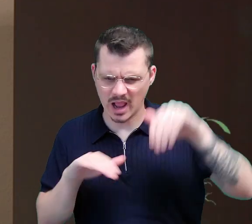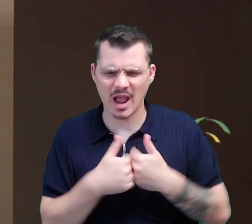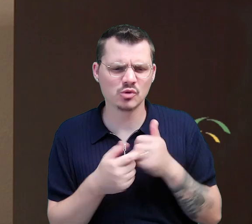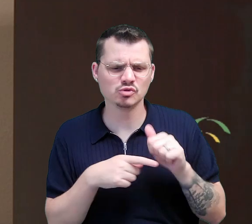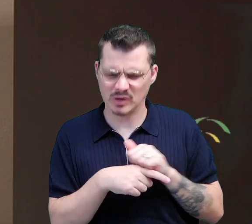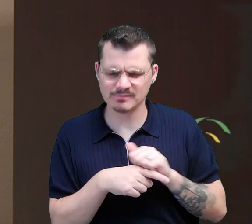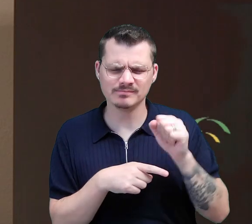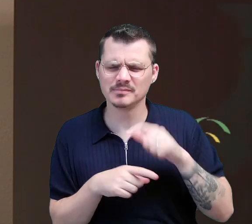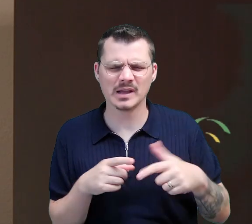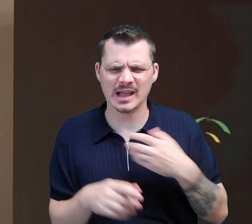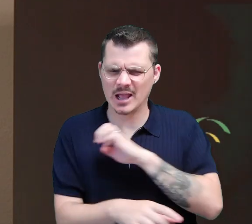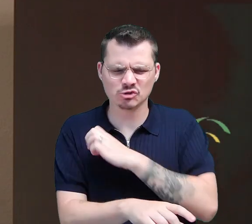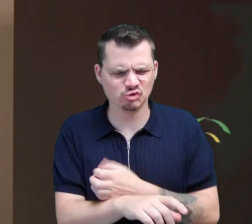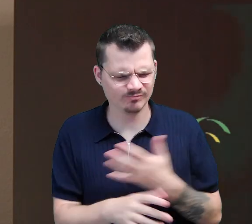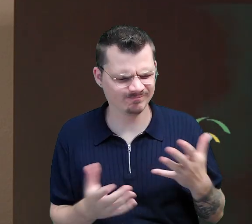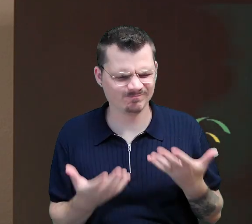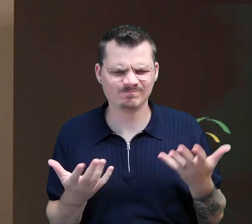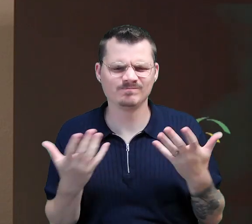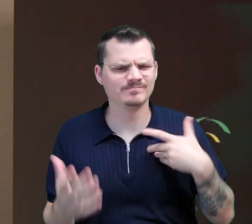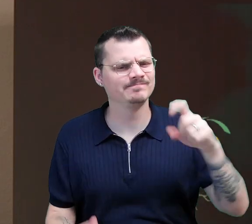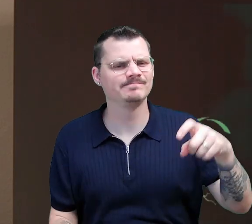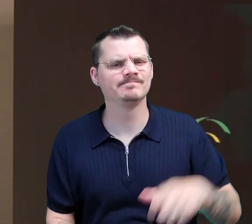this, I just don't have the pep for it.